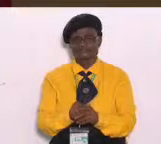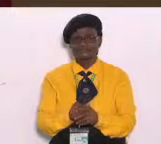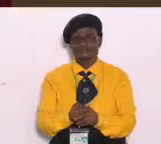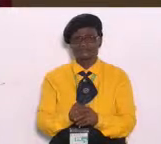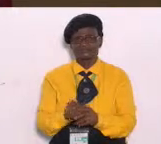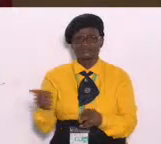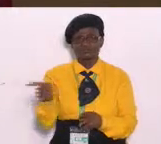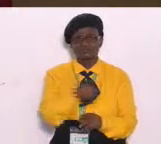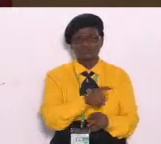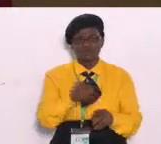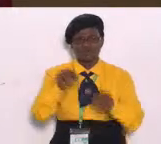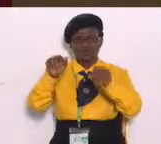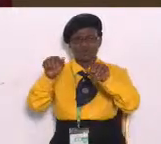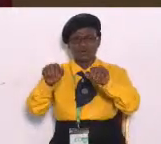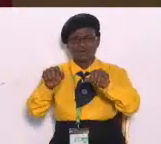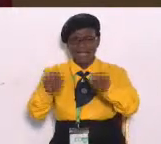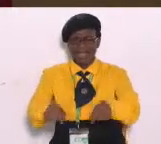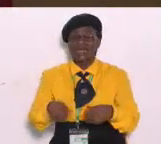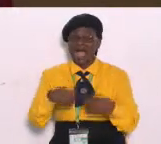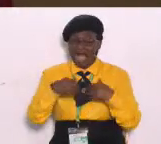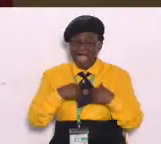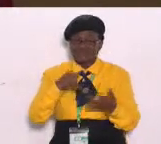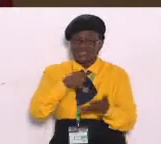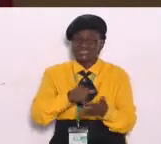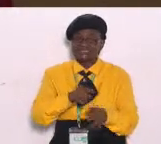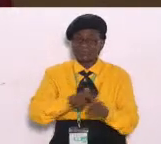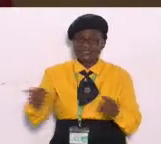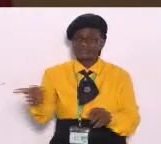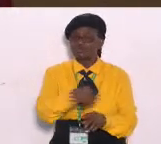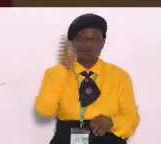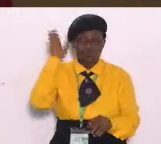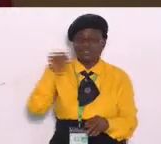You can have it, but you won't spend it.